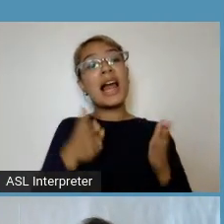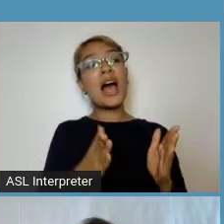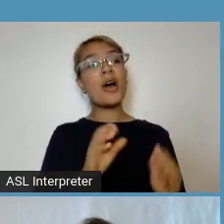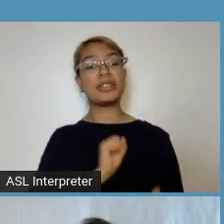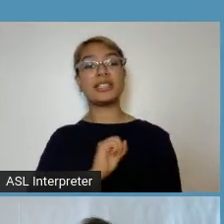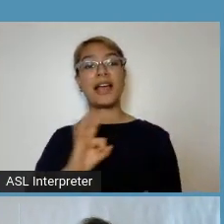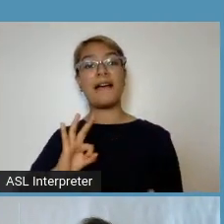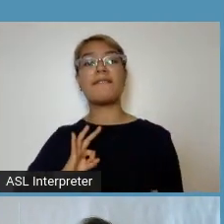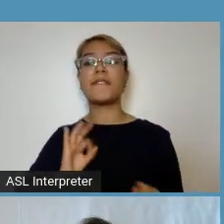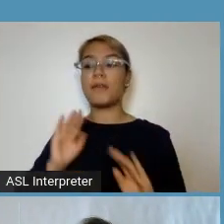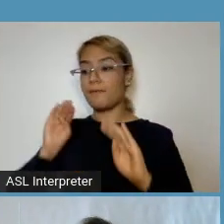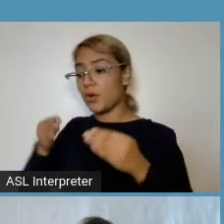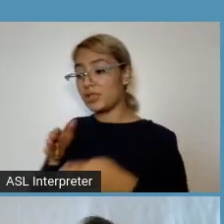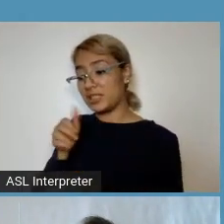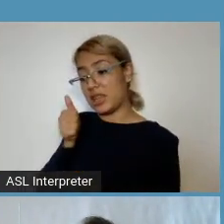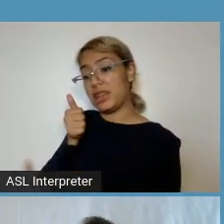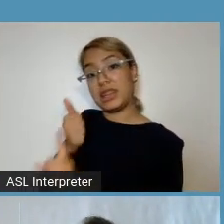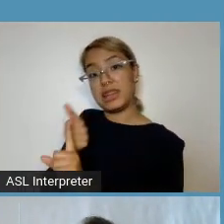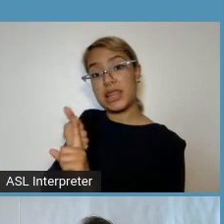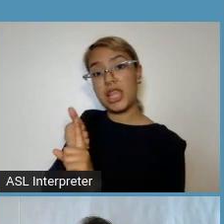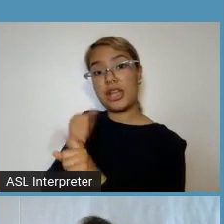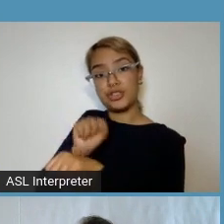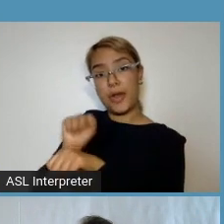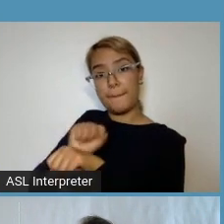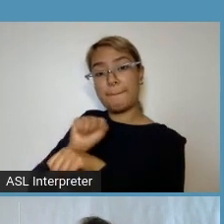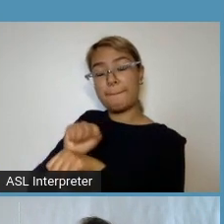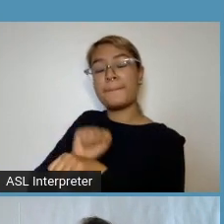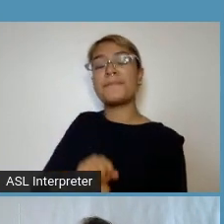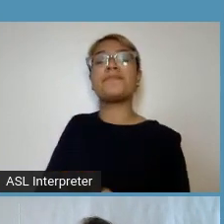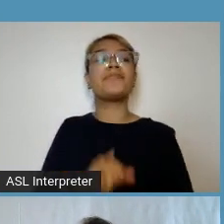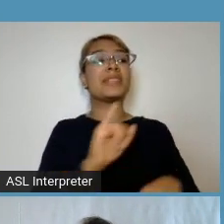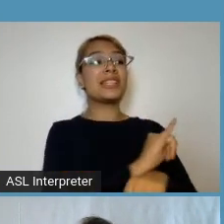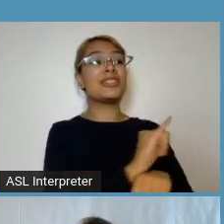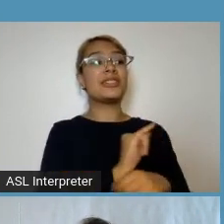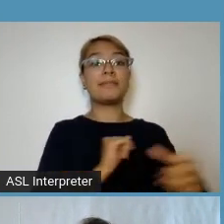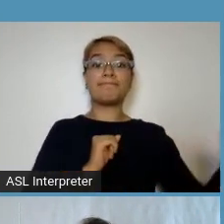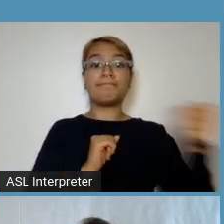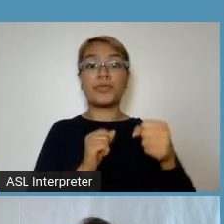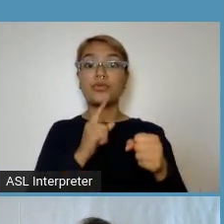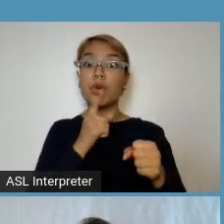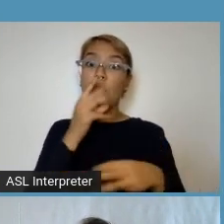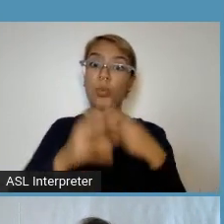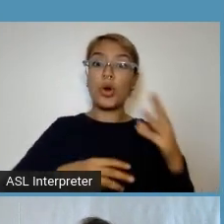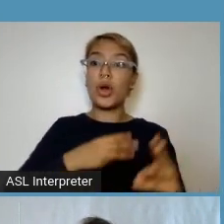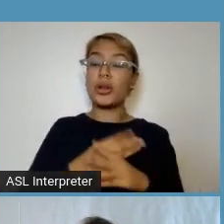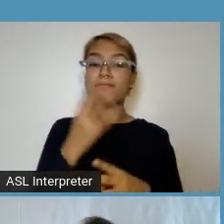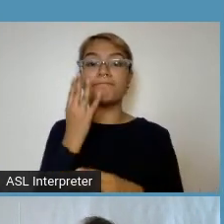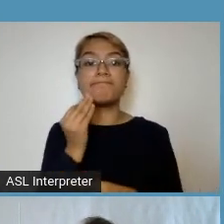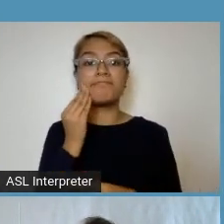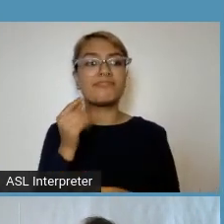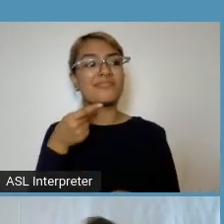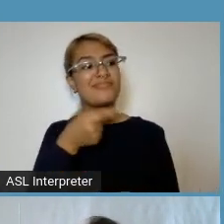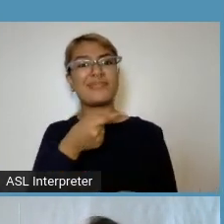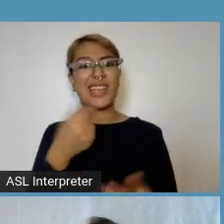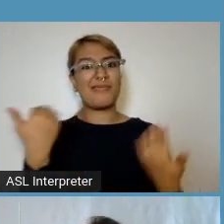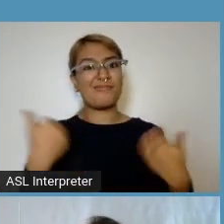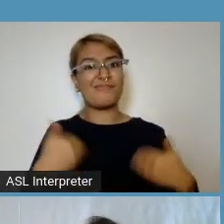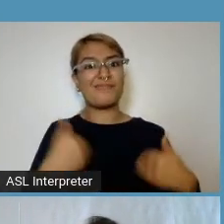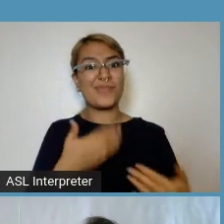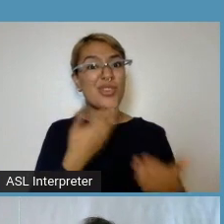other important tasks. Our interns leave with real-world experience that looks great on their portfolio, so the